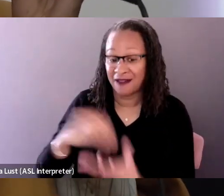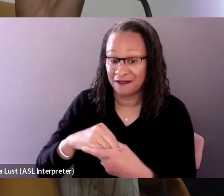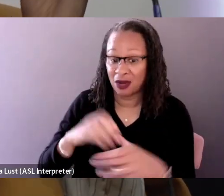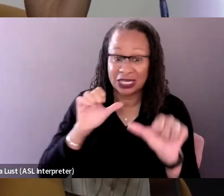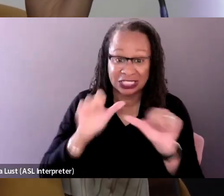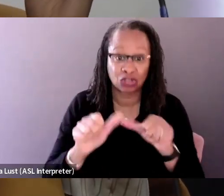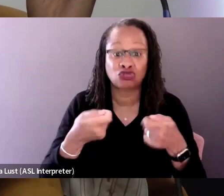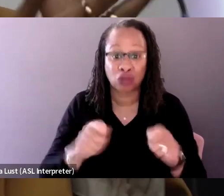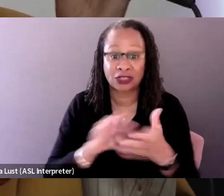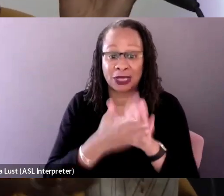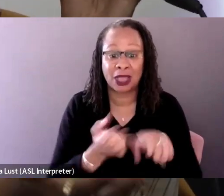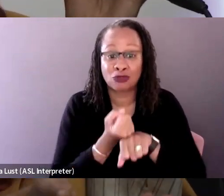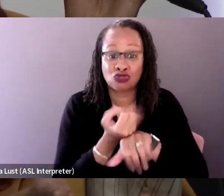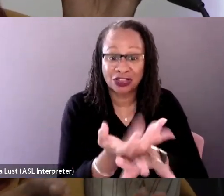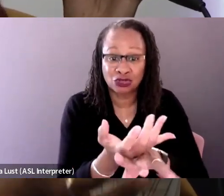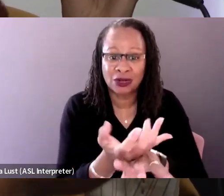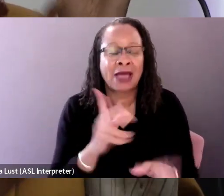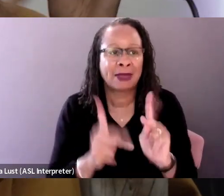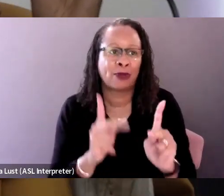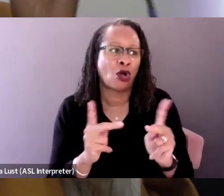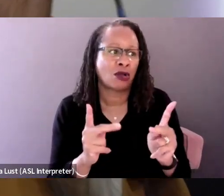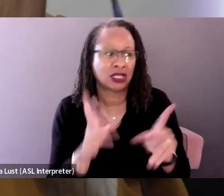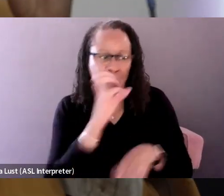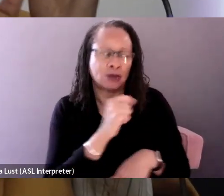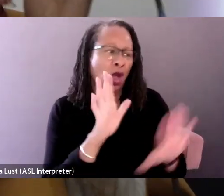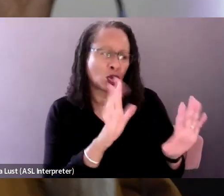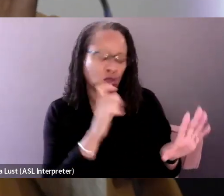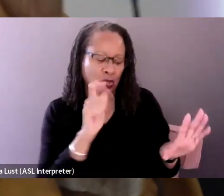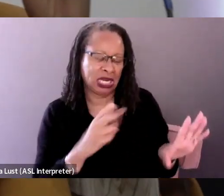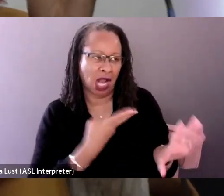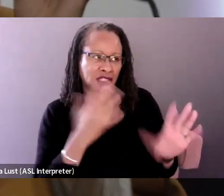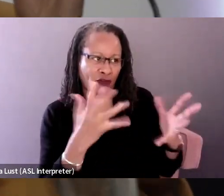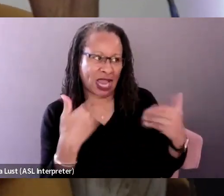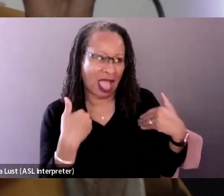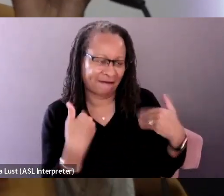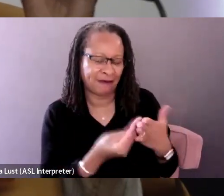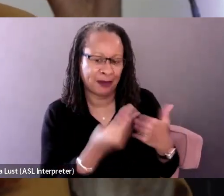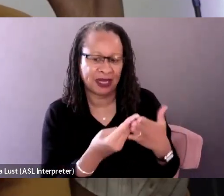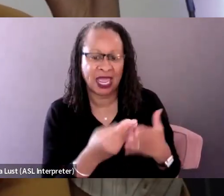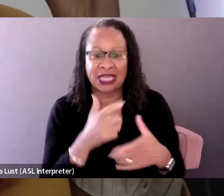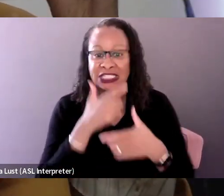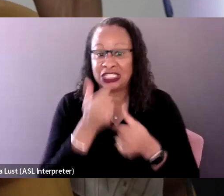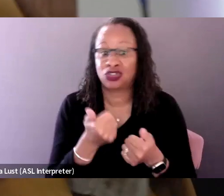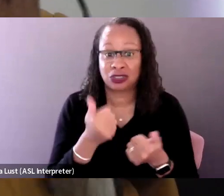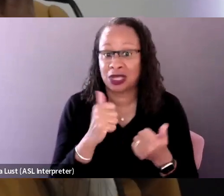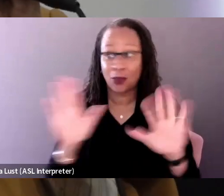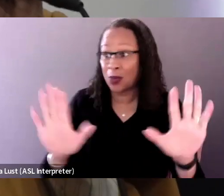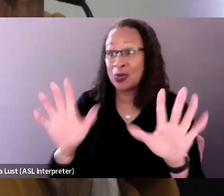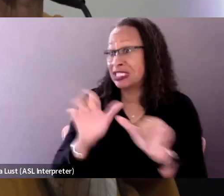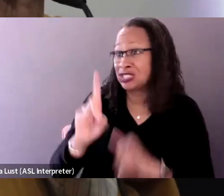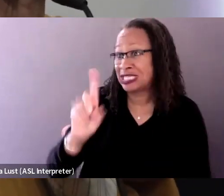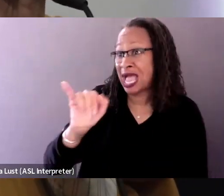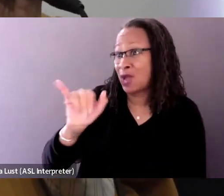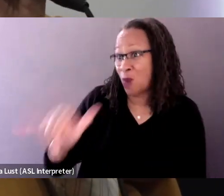some people also assume, like, oh, you've got it made, you don't need us. So it was an interesting dance of being like, wait, we're still DIY, and also